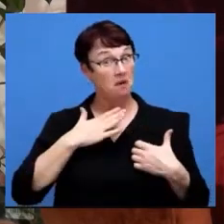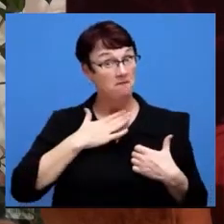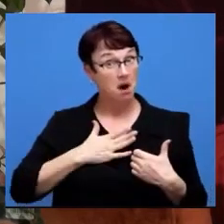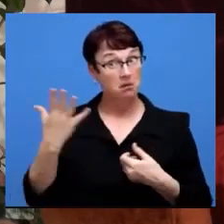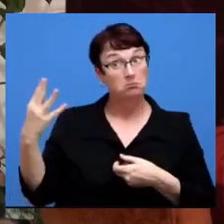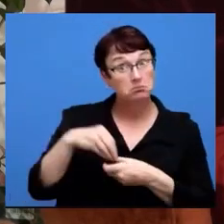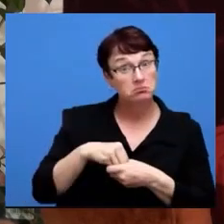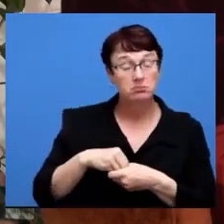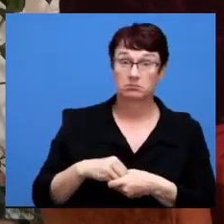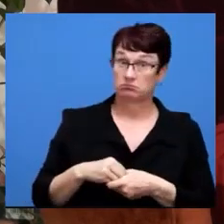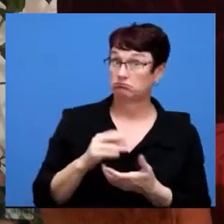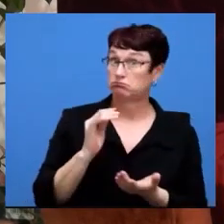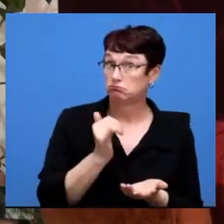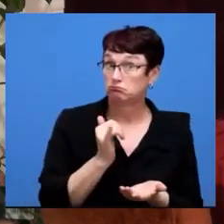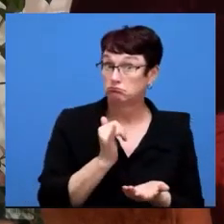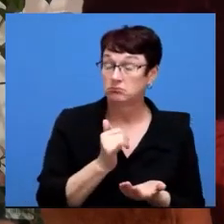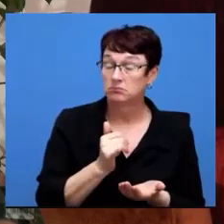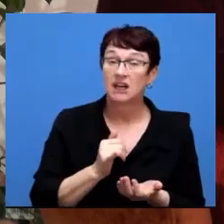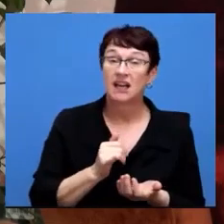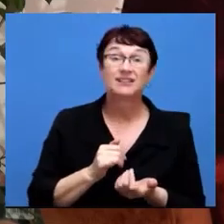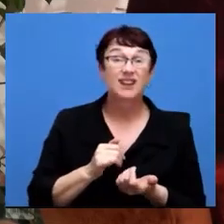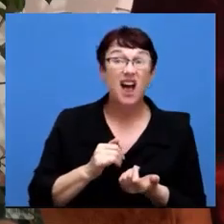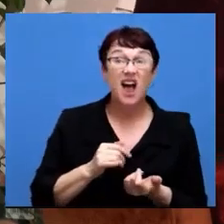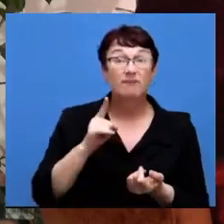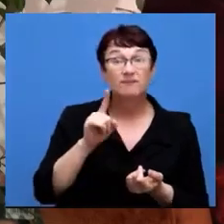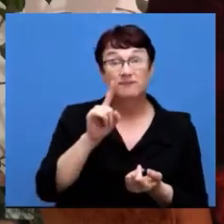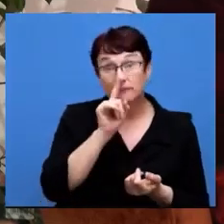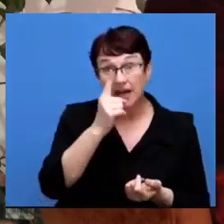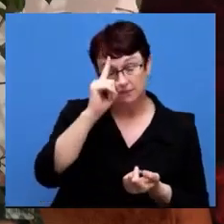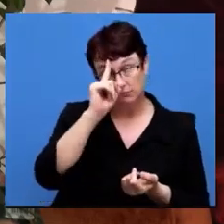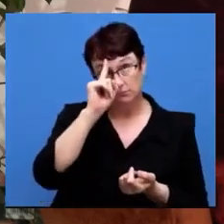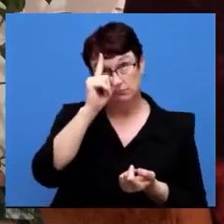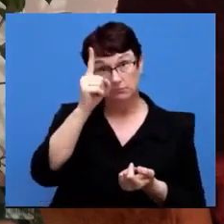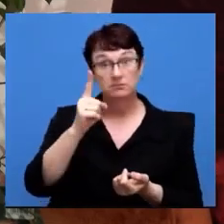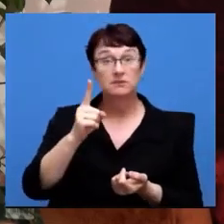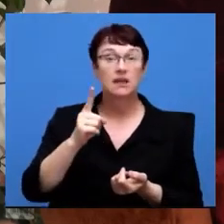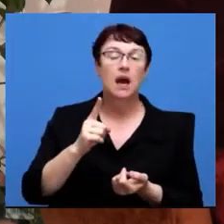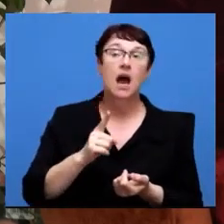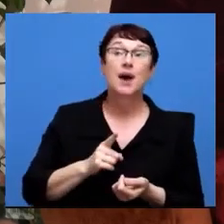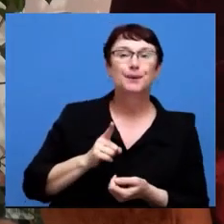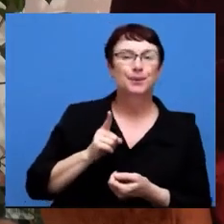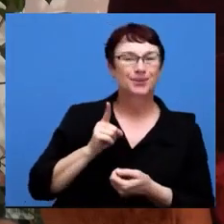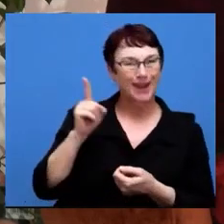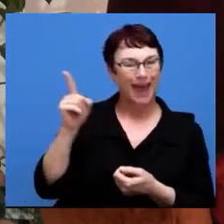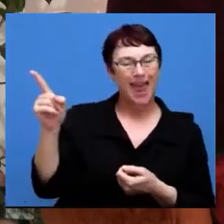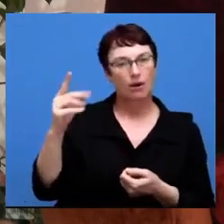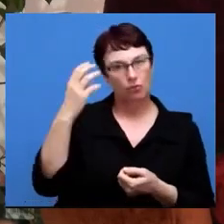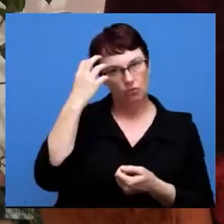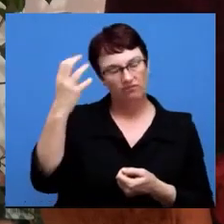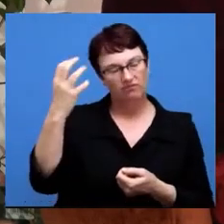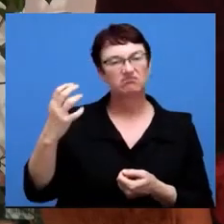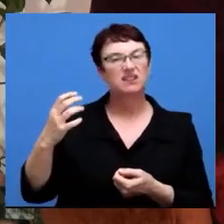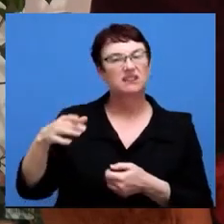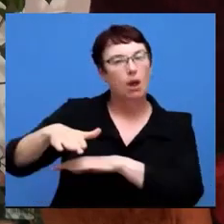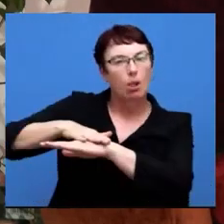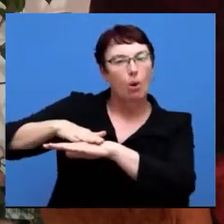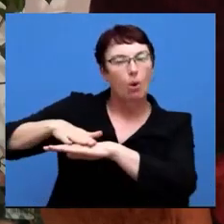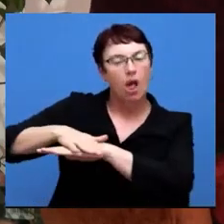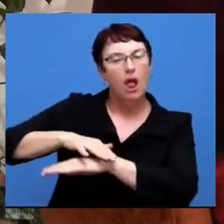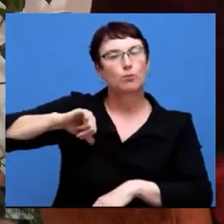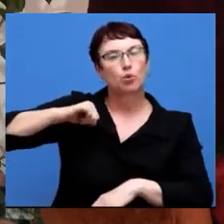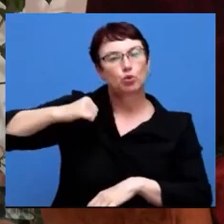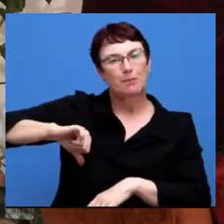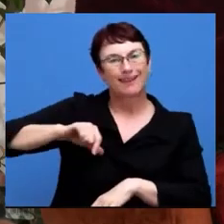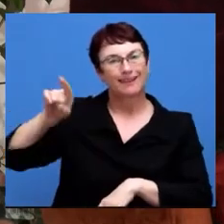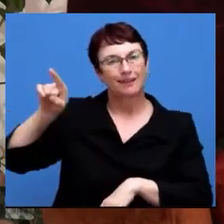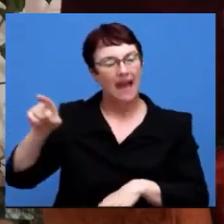commissioned by the municipality in the sense that we respond to a call by the municipality, okay, but they were not expecting this.